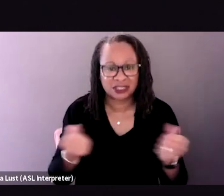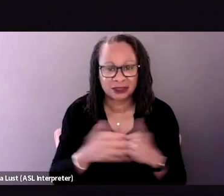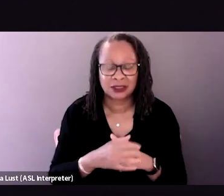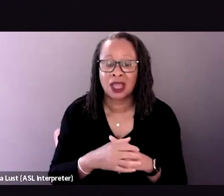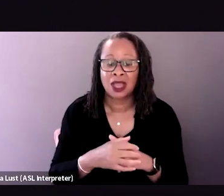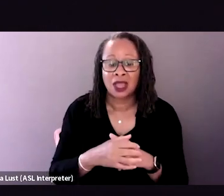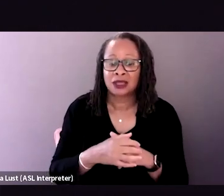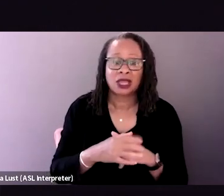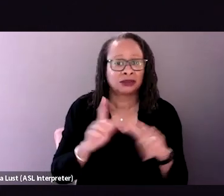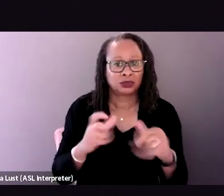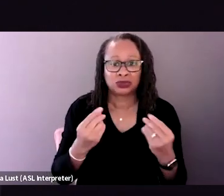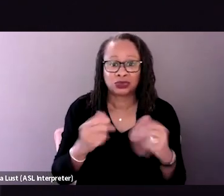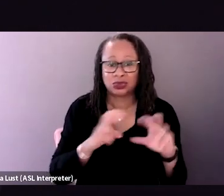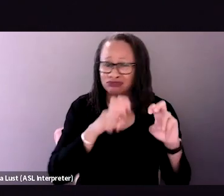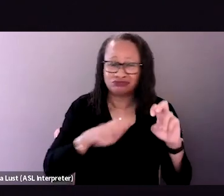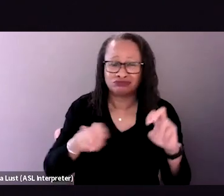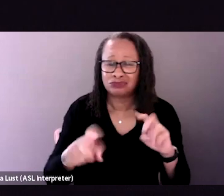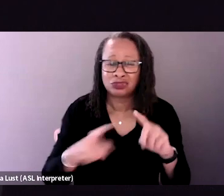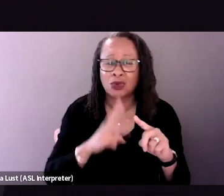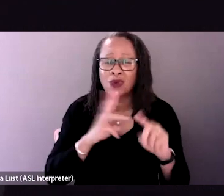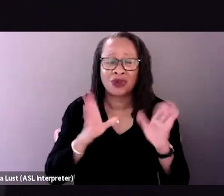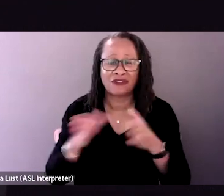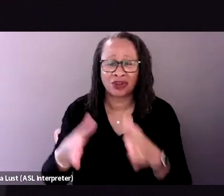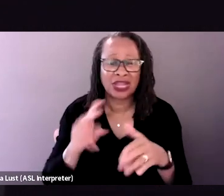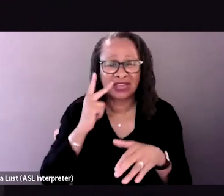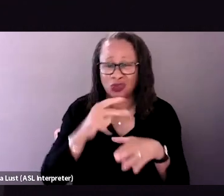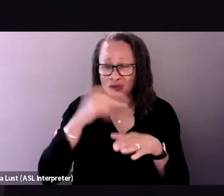death-defying trails to a rushing river that if you fall in it, you actually do die.